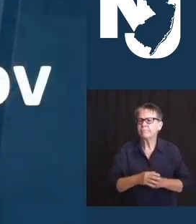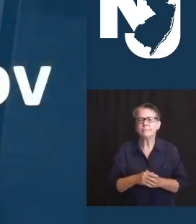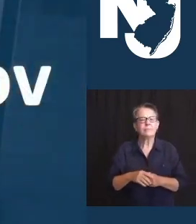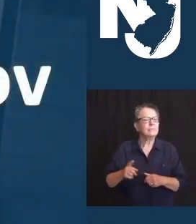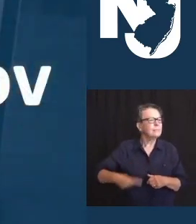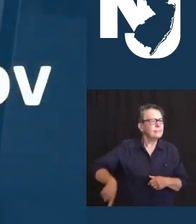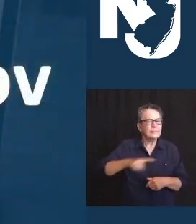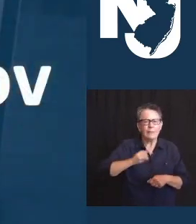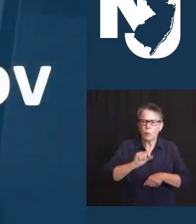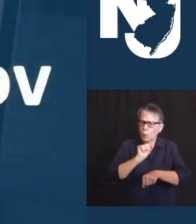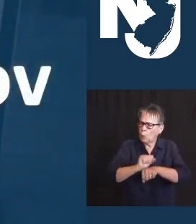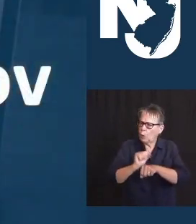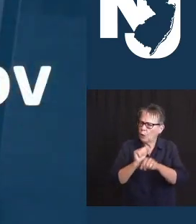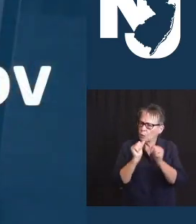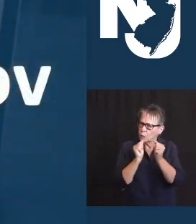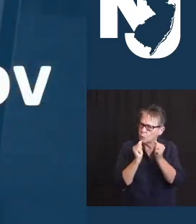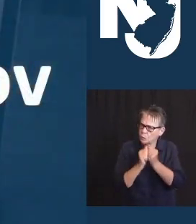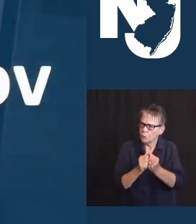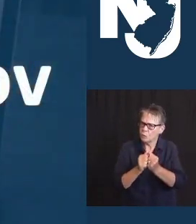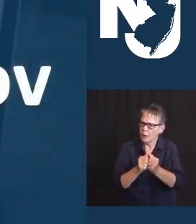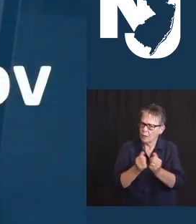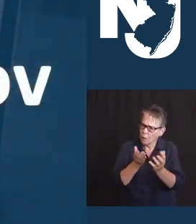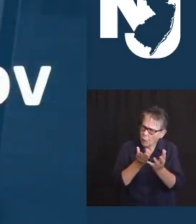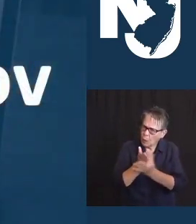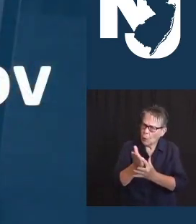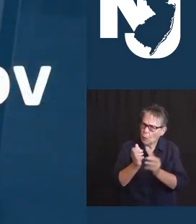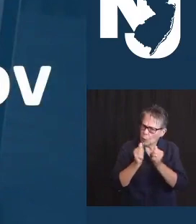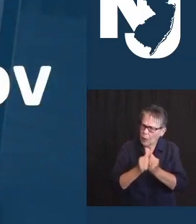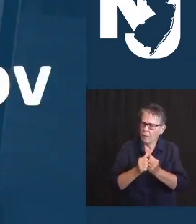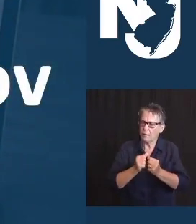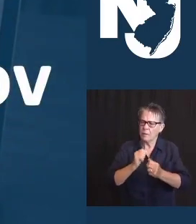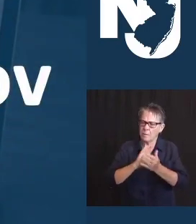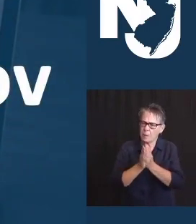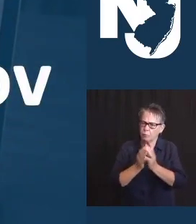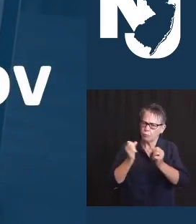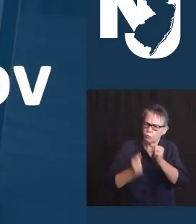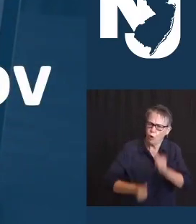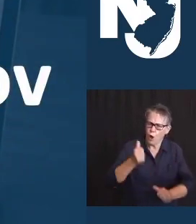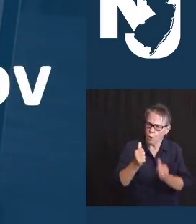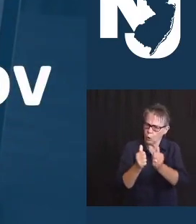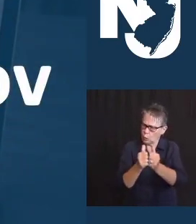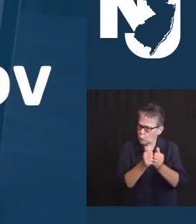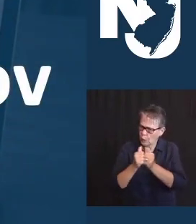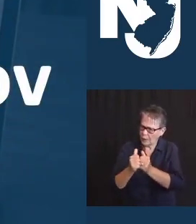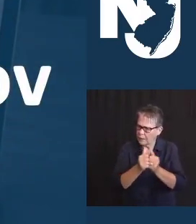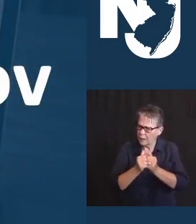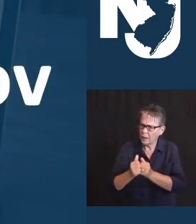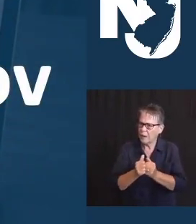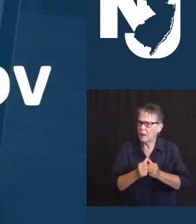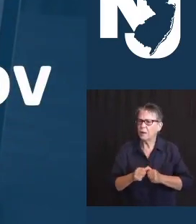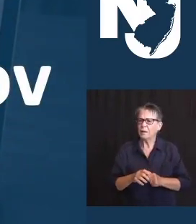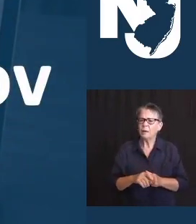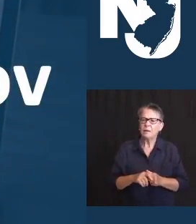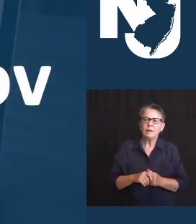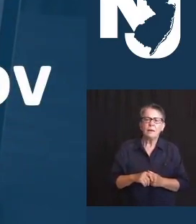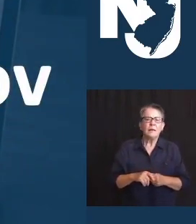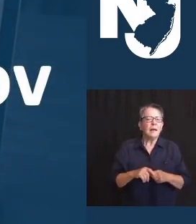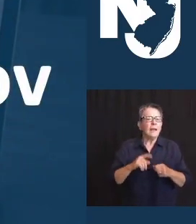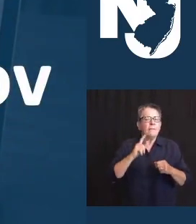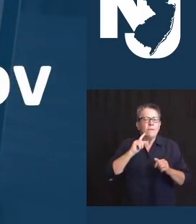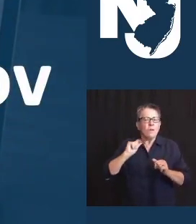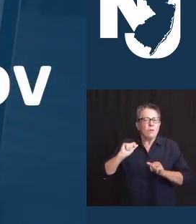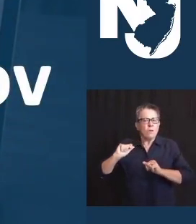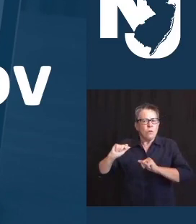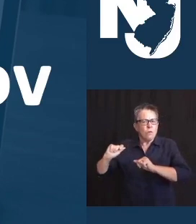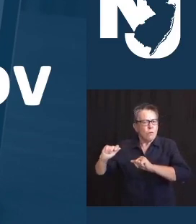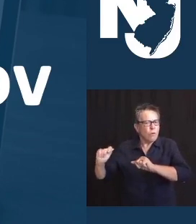by the way, not just for our small business community, it goes for each and every one of ours, our entire state. Let's keep working together to push this